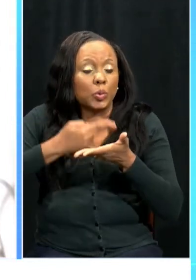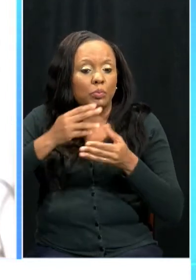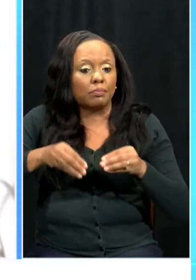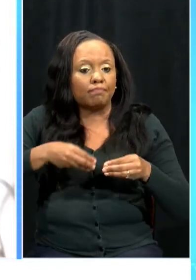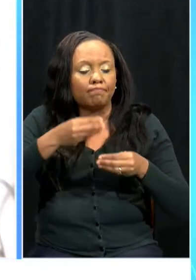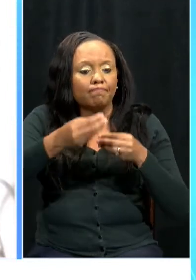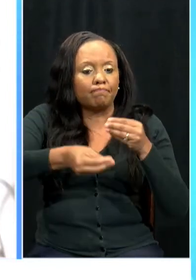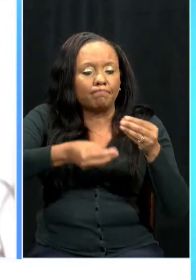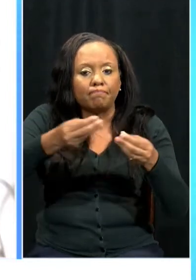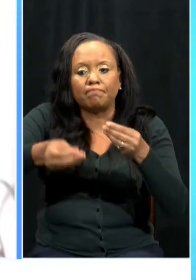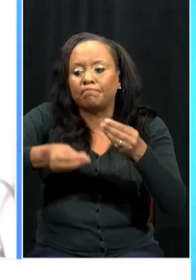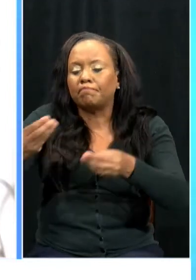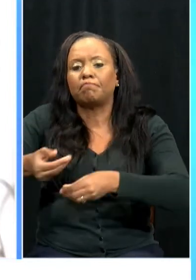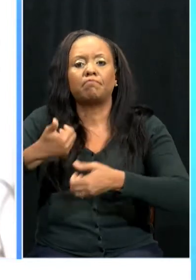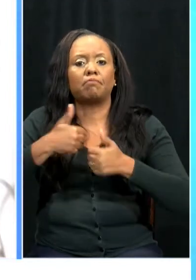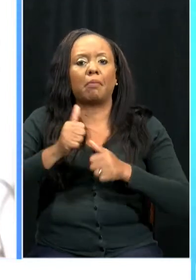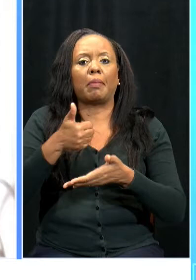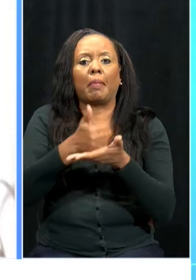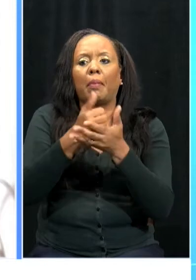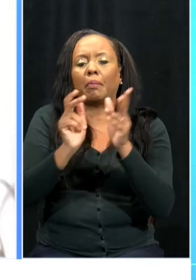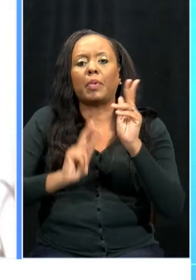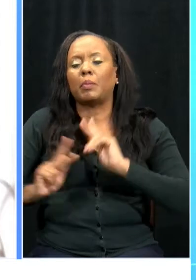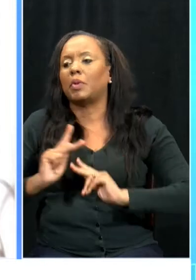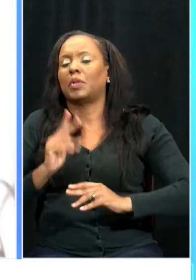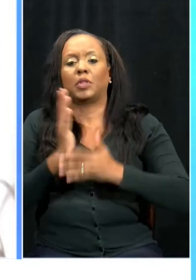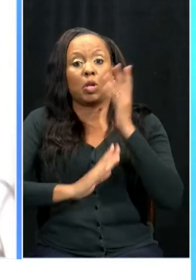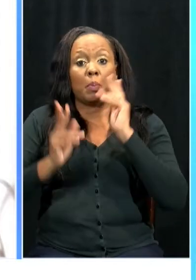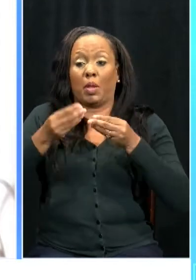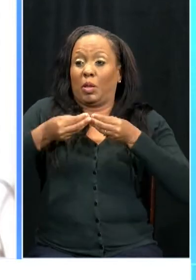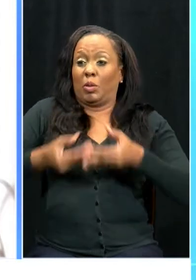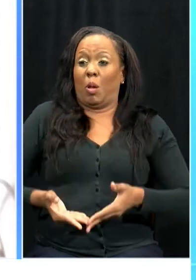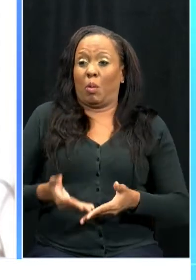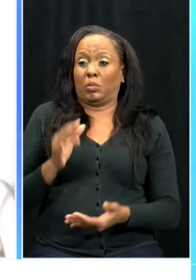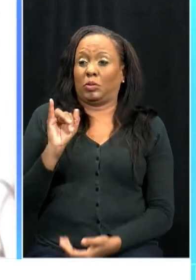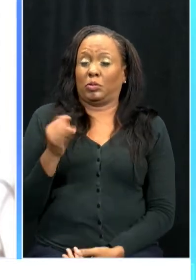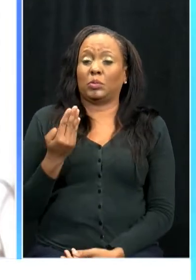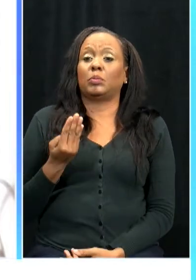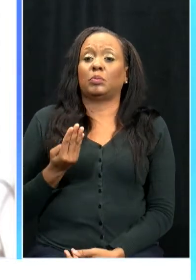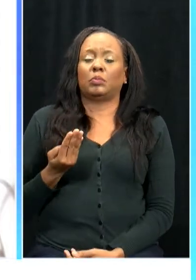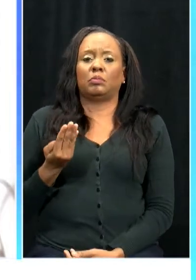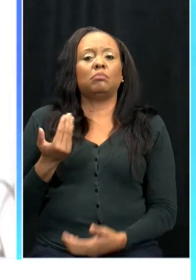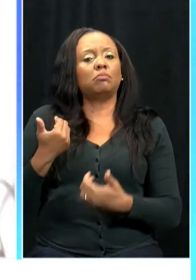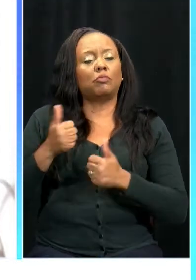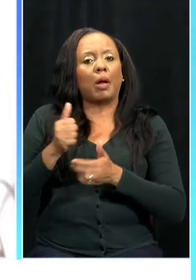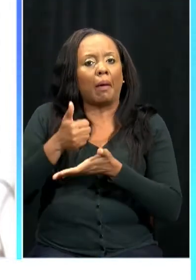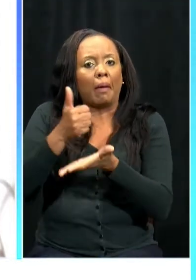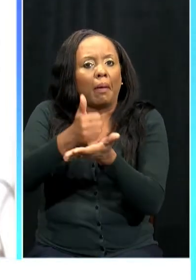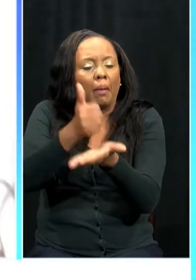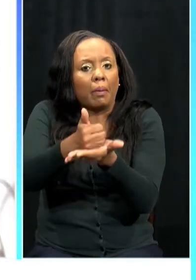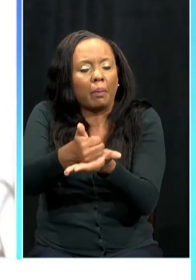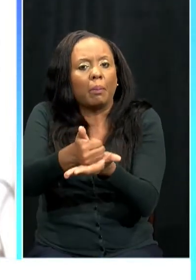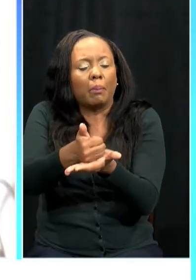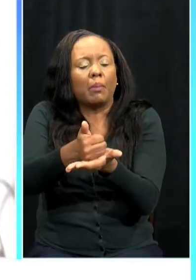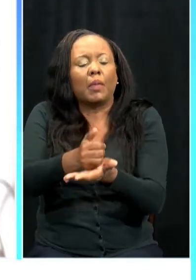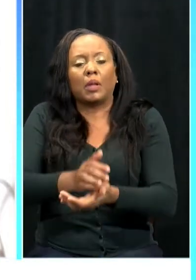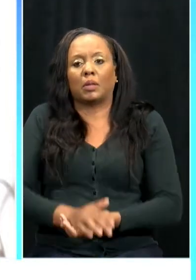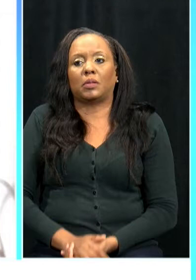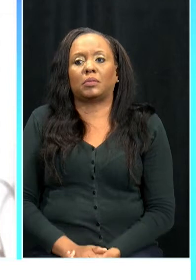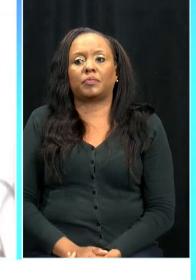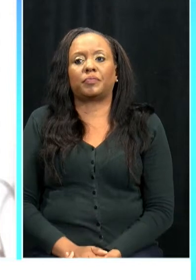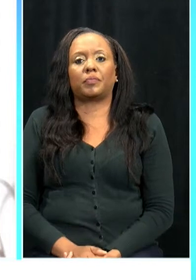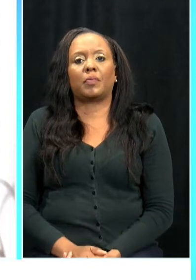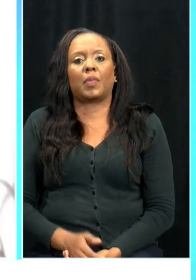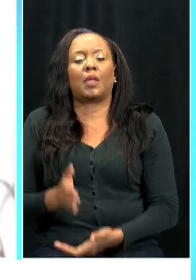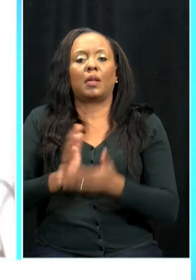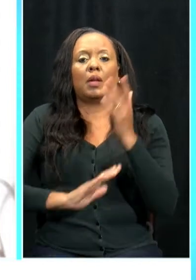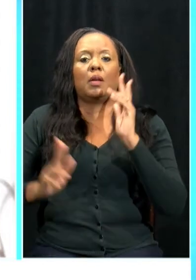in the community trying to help people who had lost their jobs and that sort of thing. We have persons who would help people write resumes,